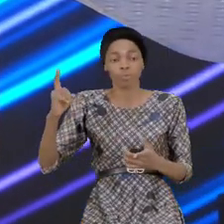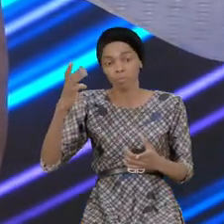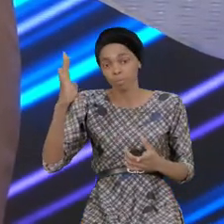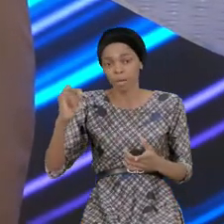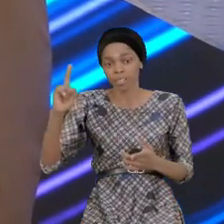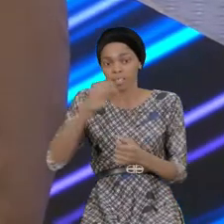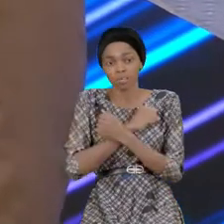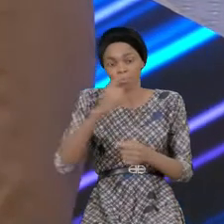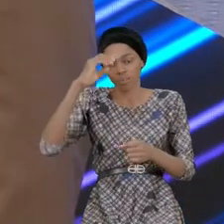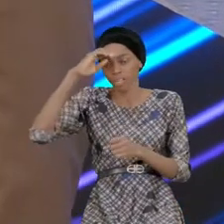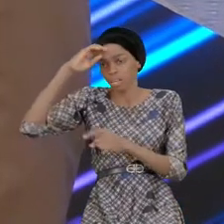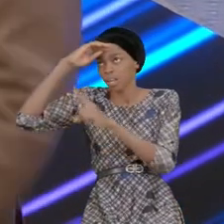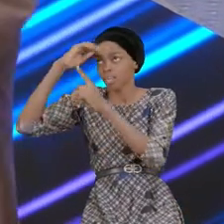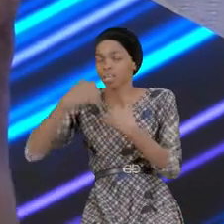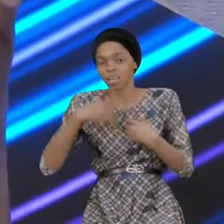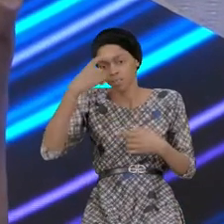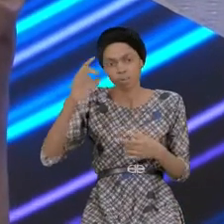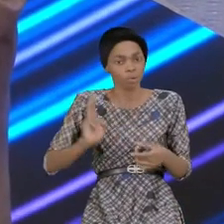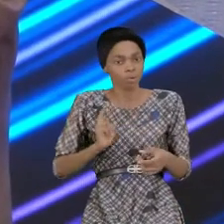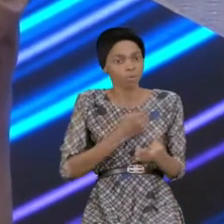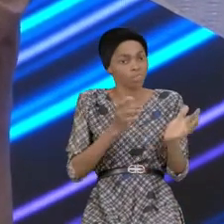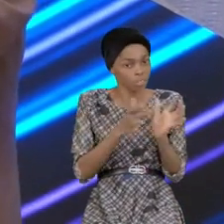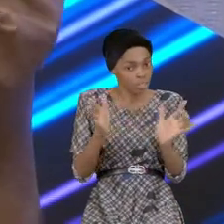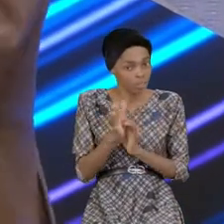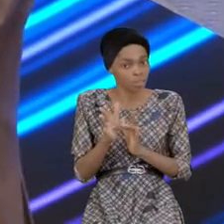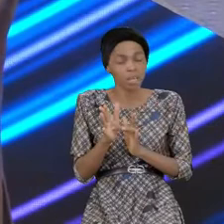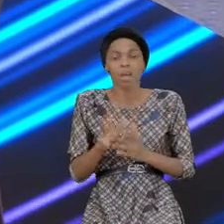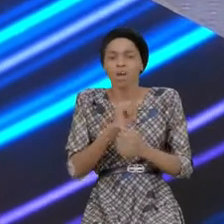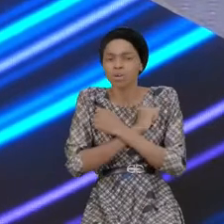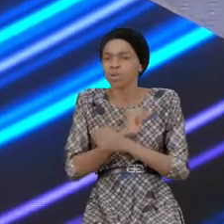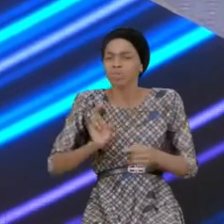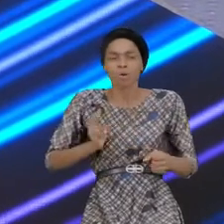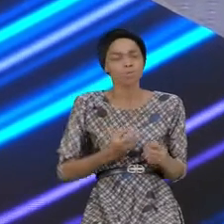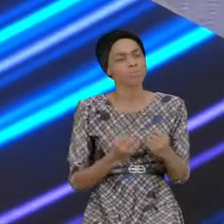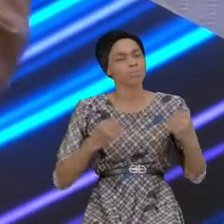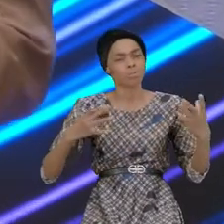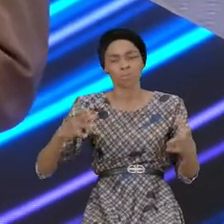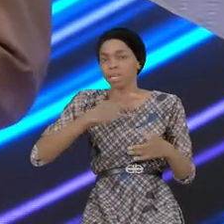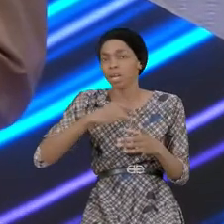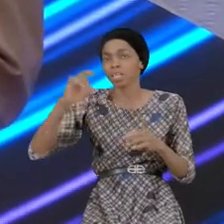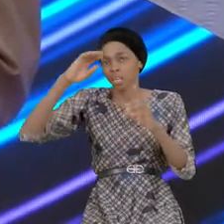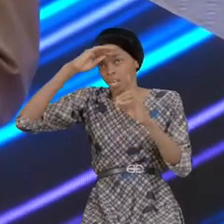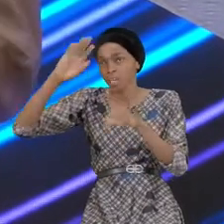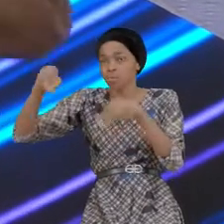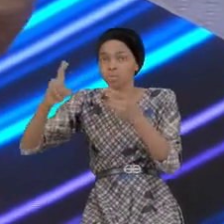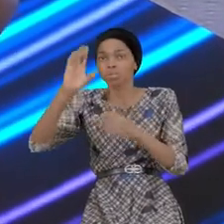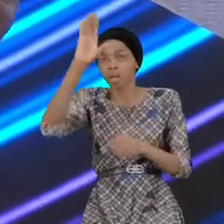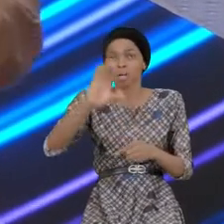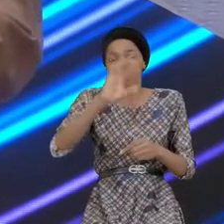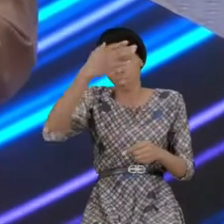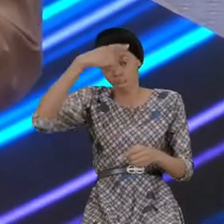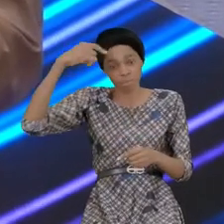so much, He went to the cross, and because of that, we reciprocate. And